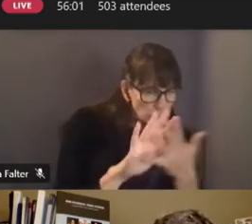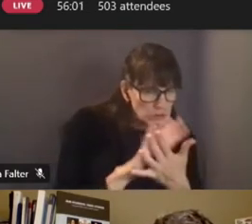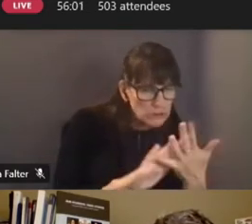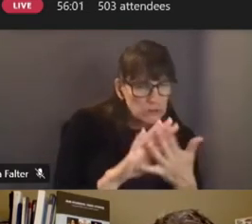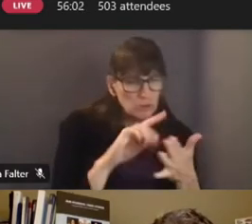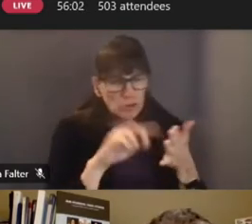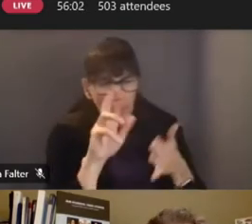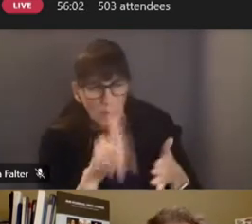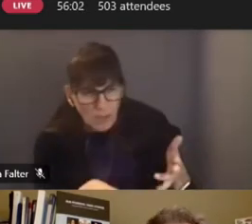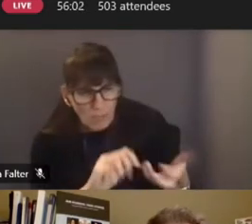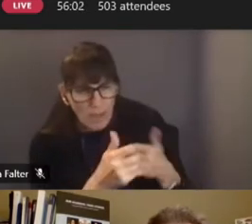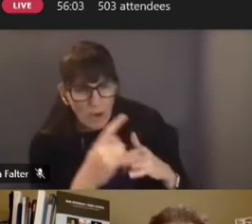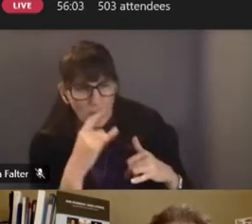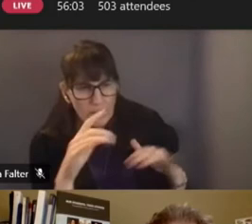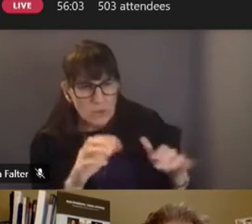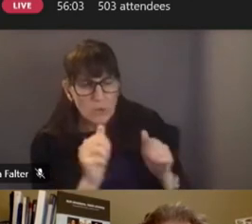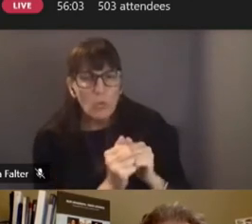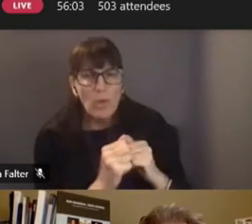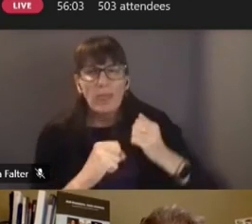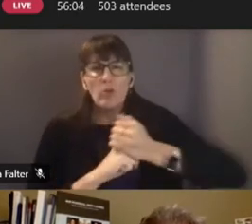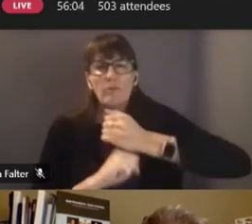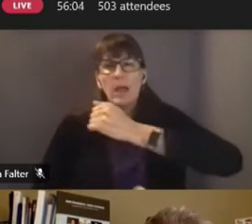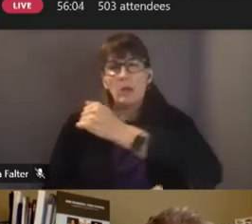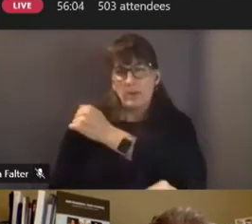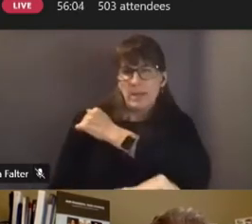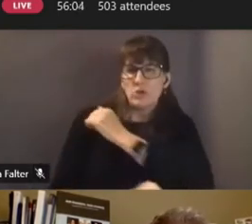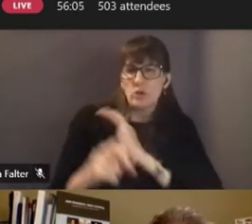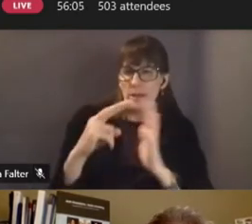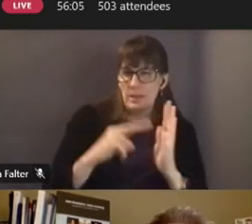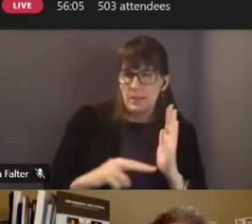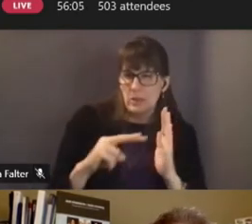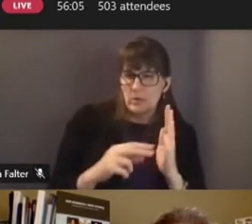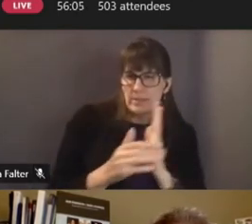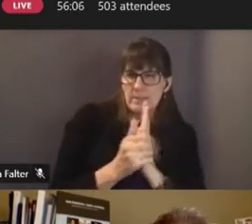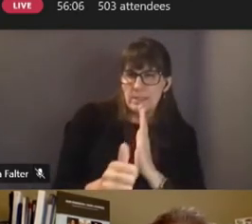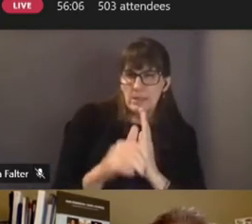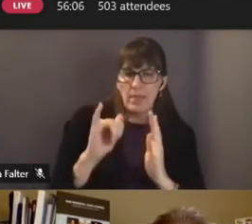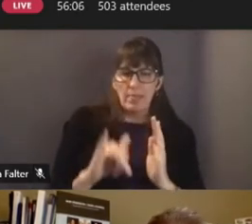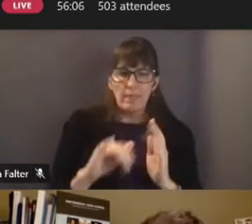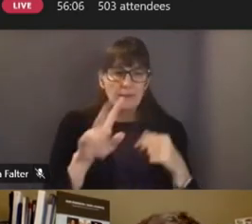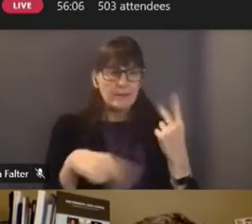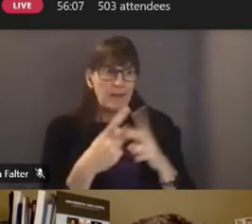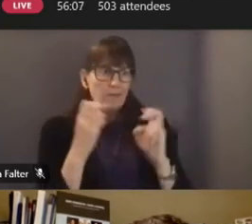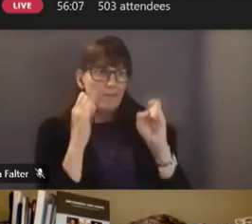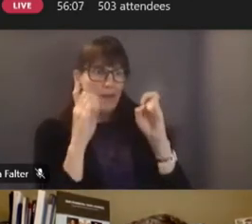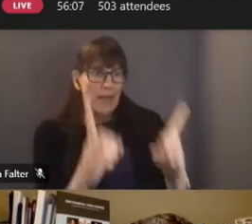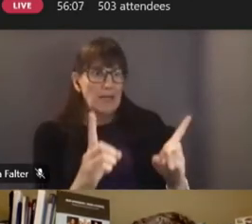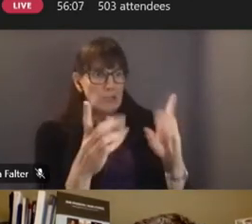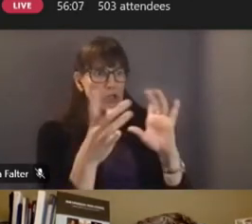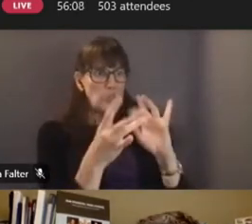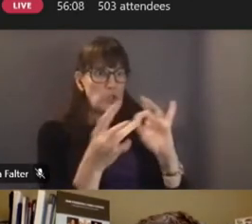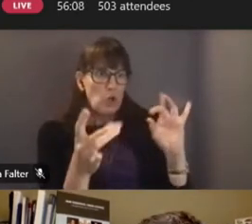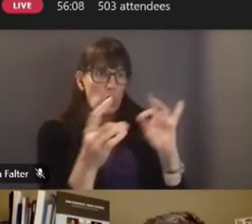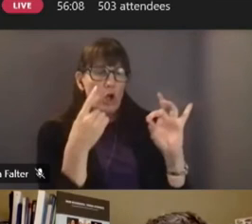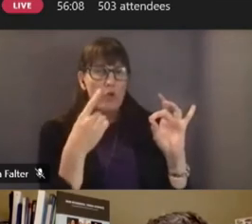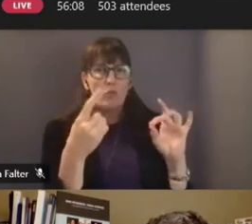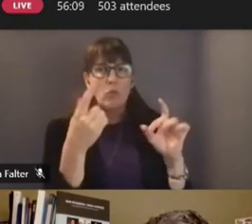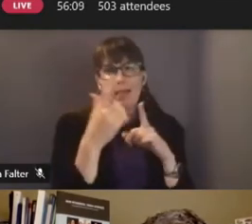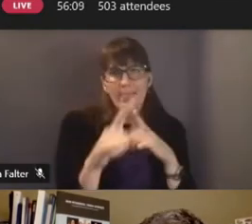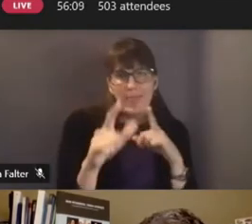kids are doing with their foundational literacy skills. And that's kind of education talk for letter names, letter sounds,